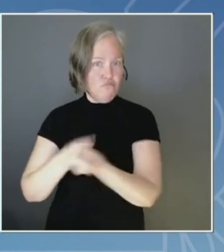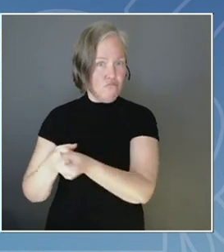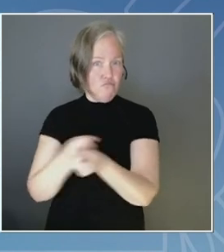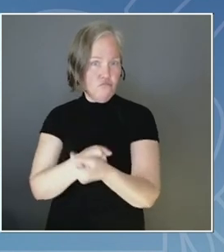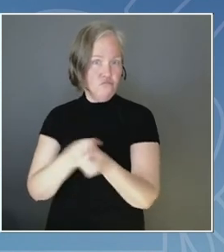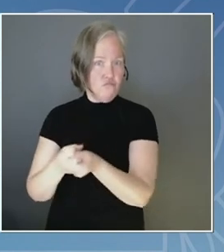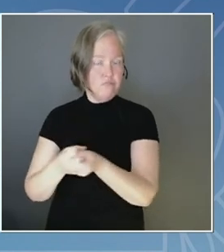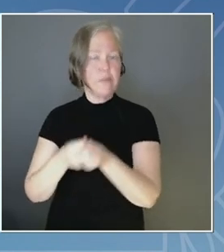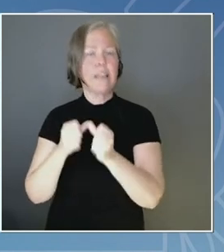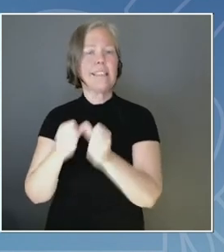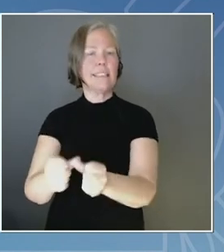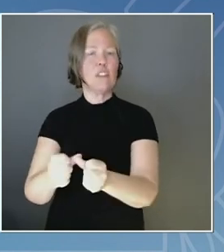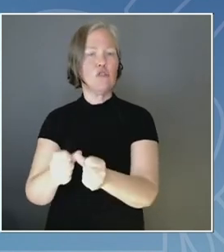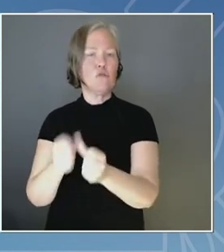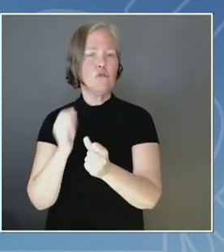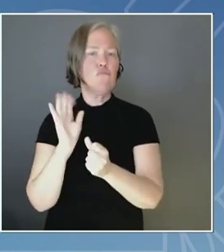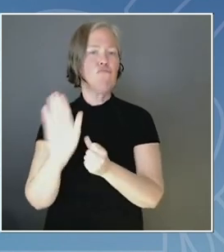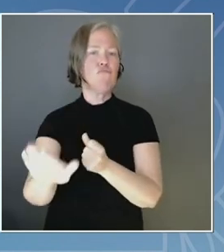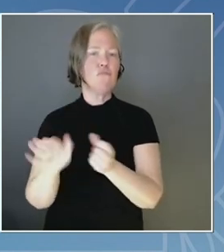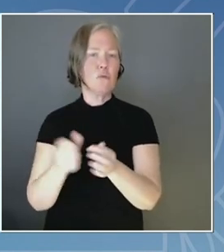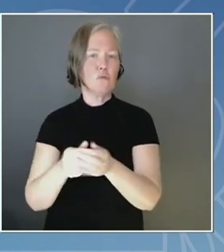Thank you so much. How about you, Simon?